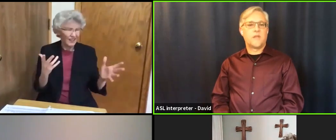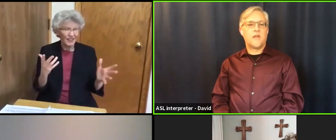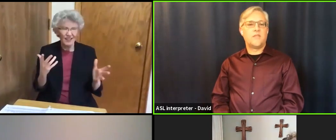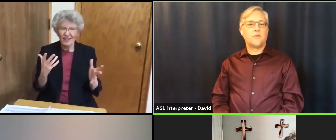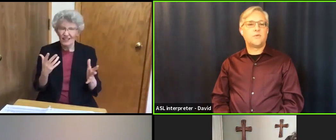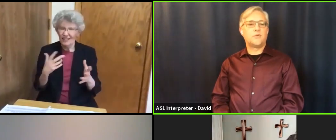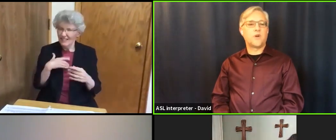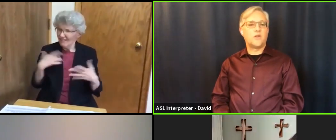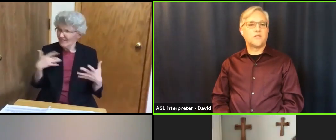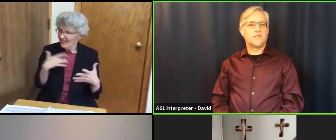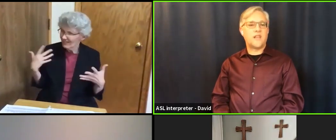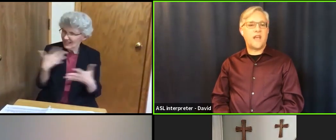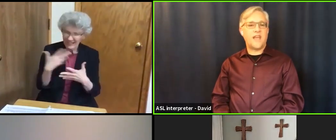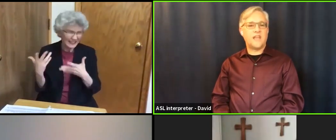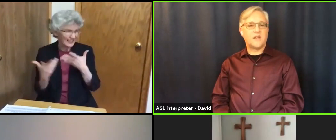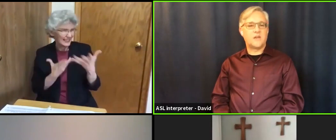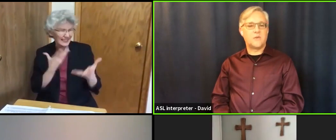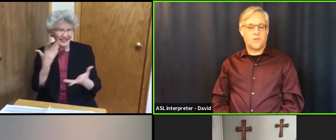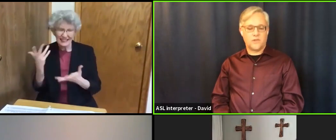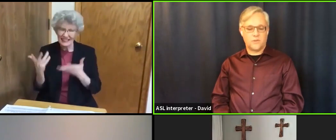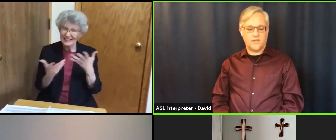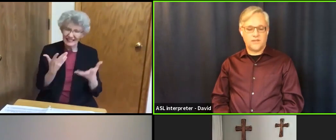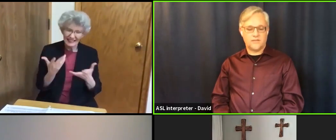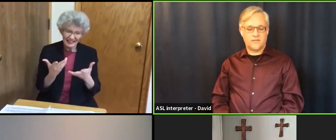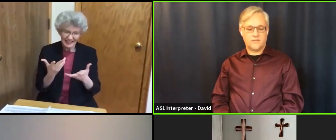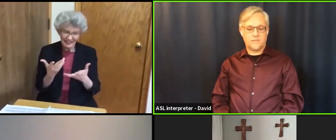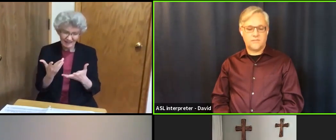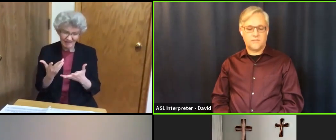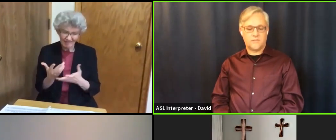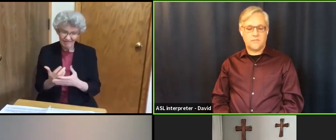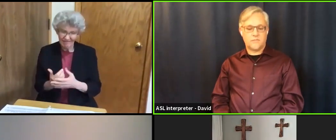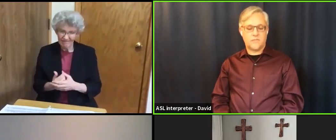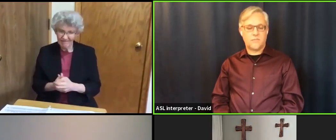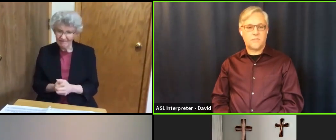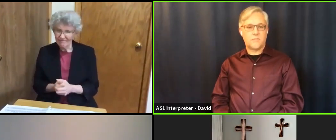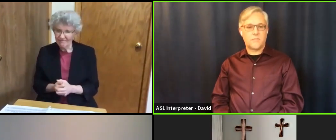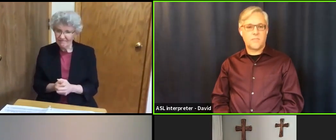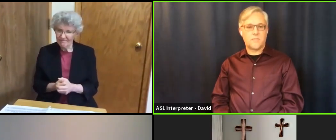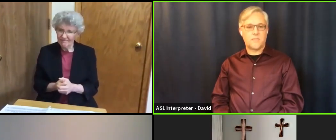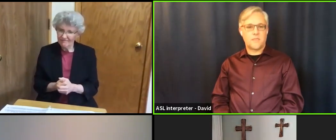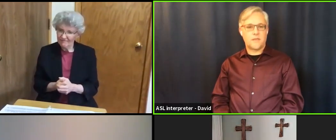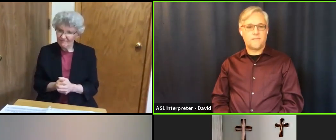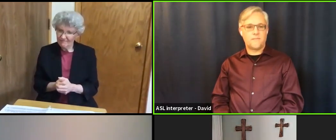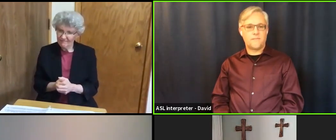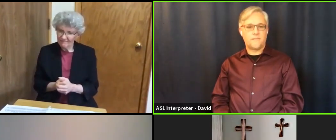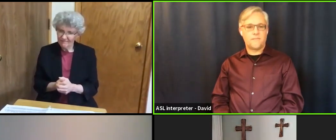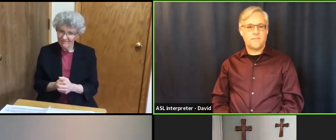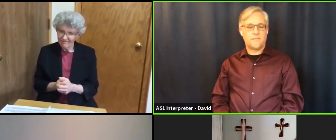And those whose hearts ache with loneliness.